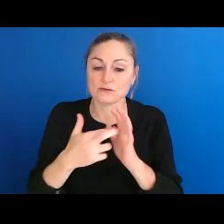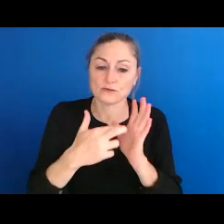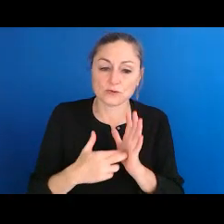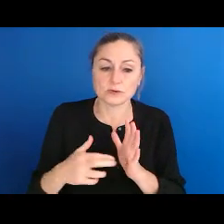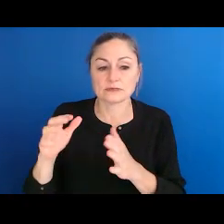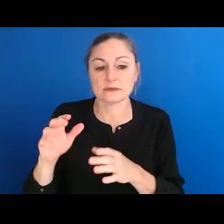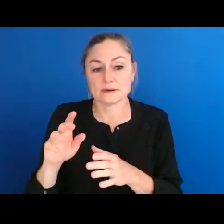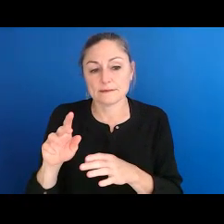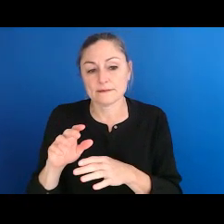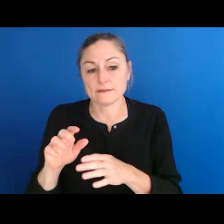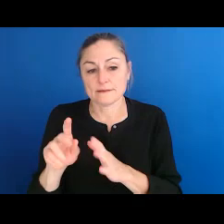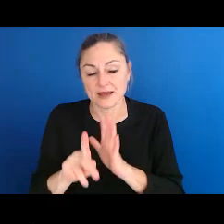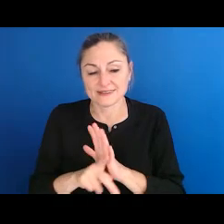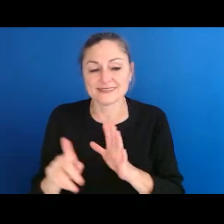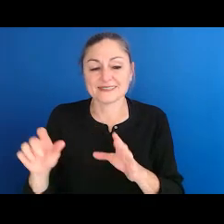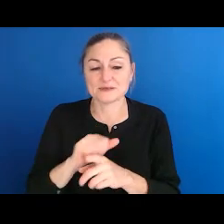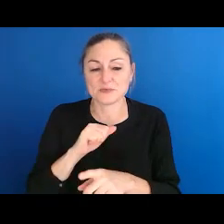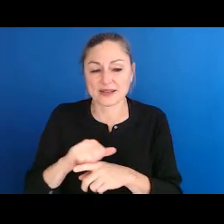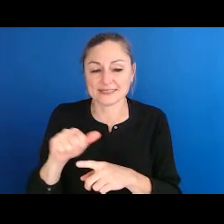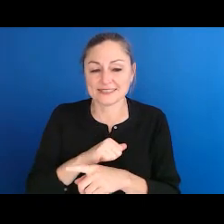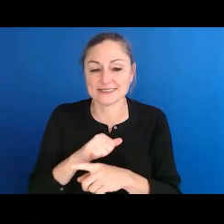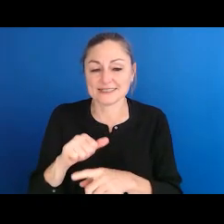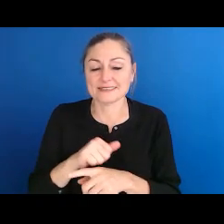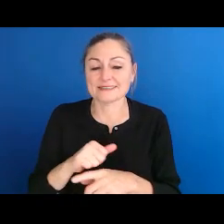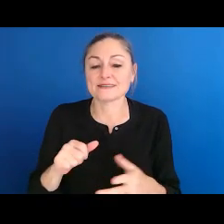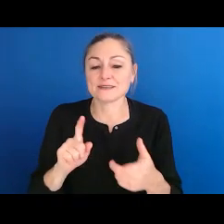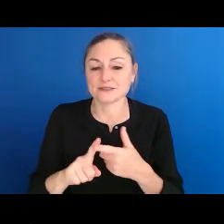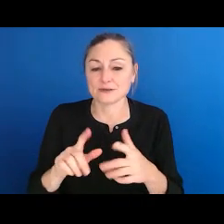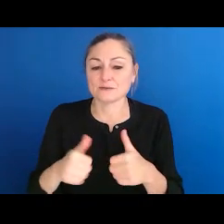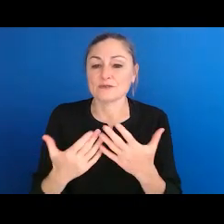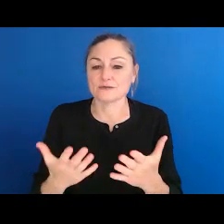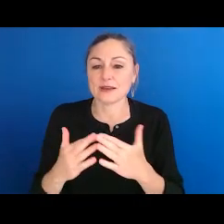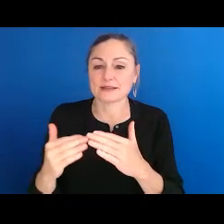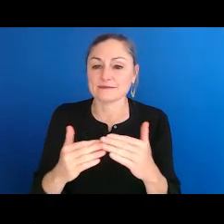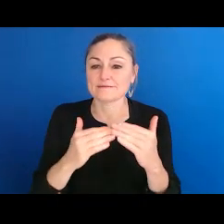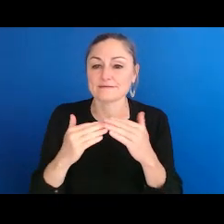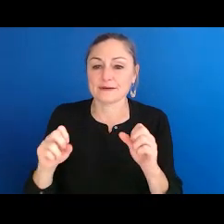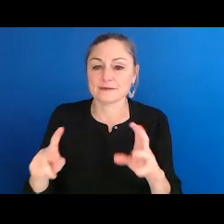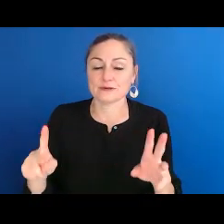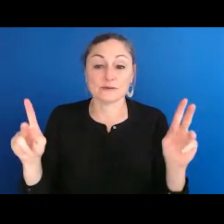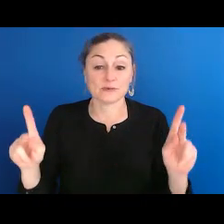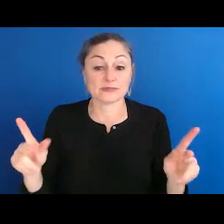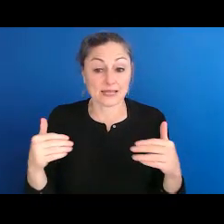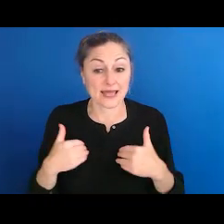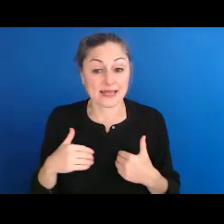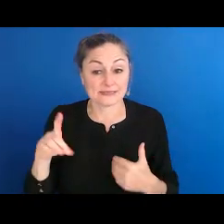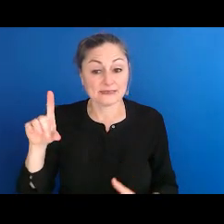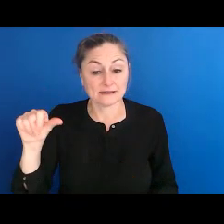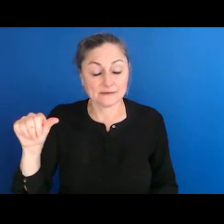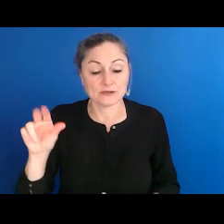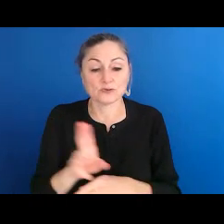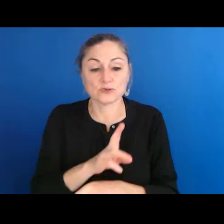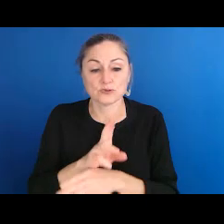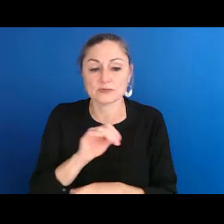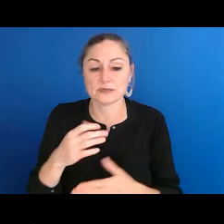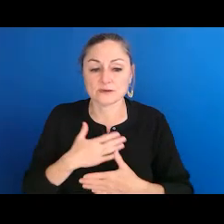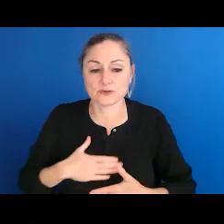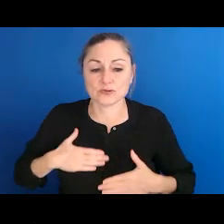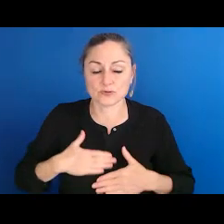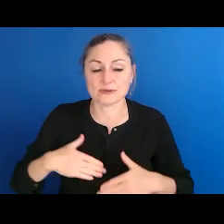or services necessary to afford equal opportunity for a person with a disability to use and enjoy a